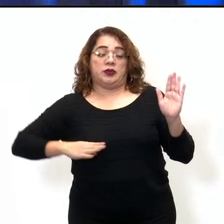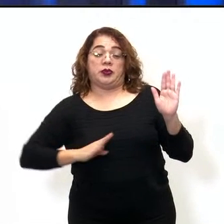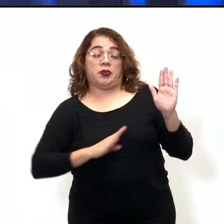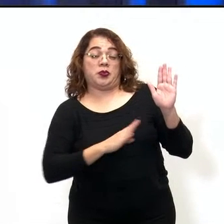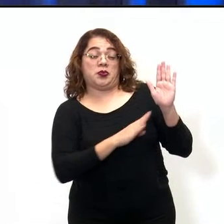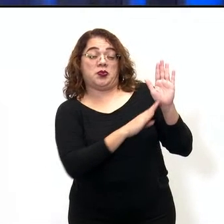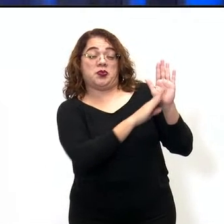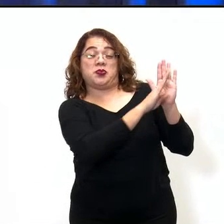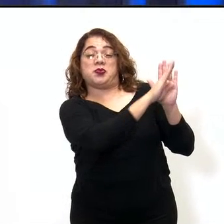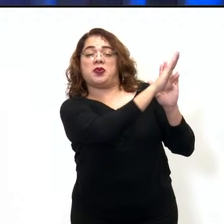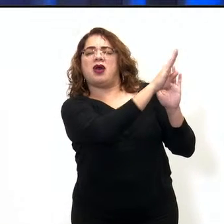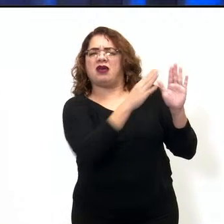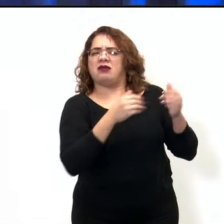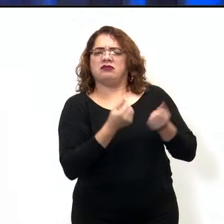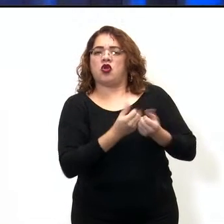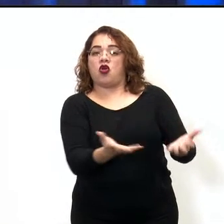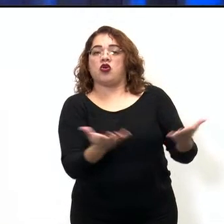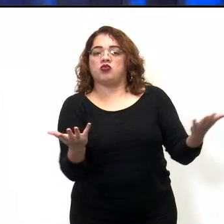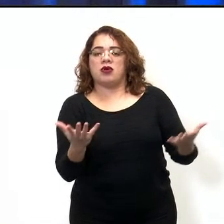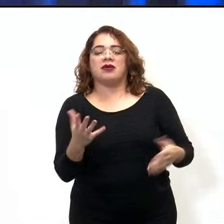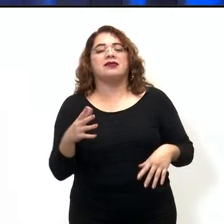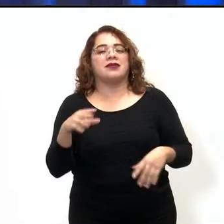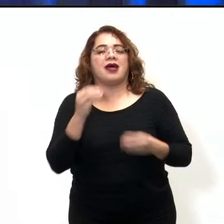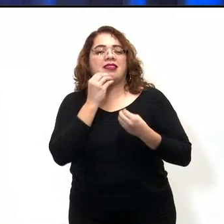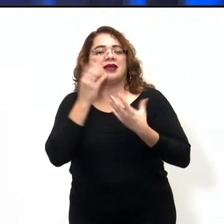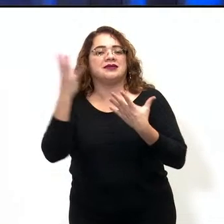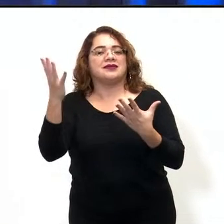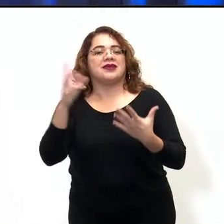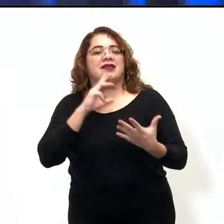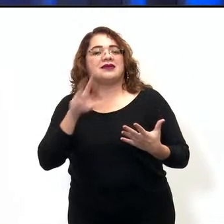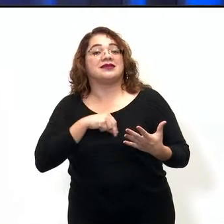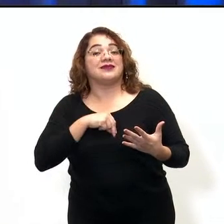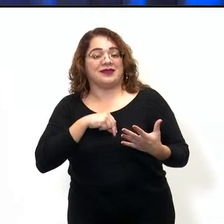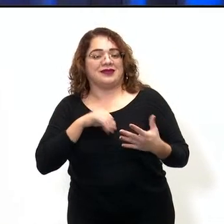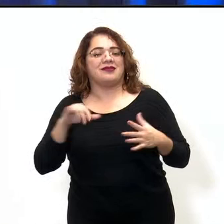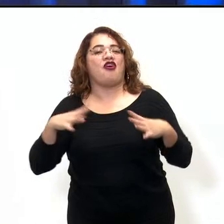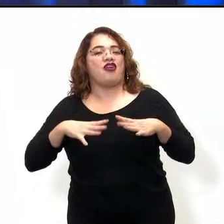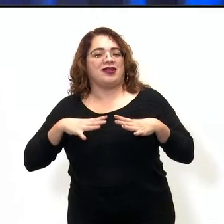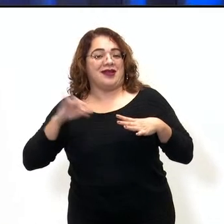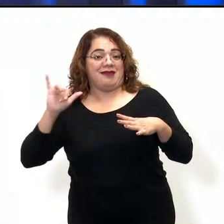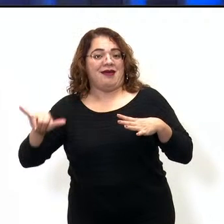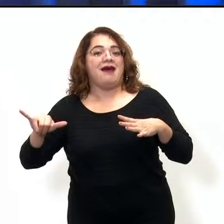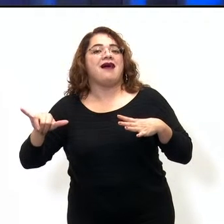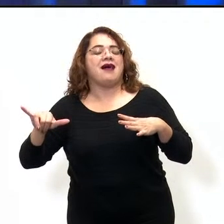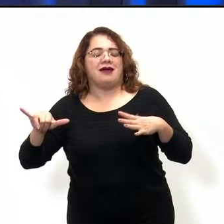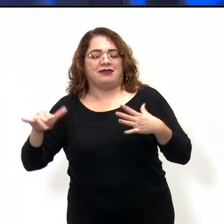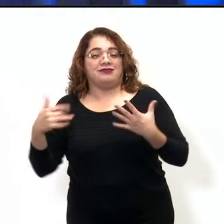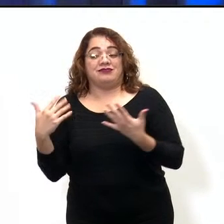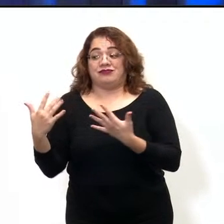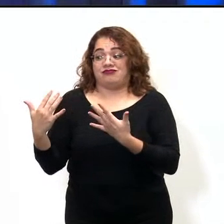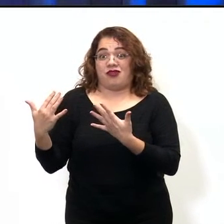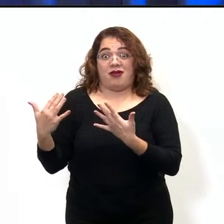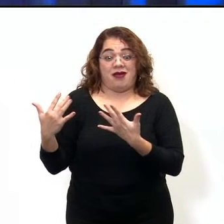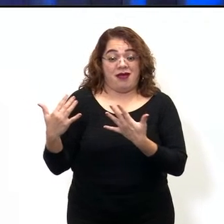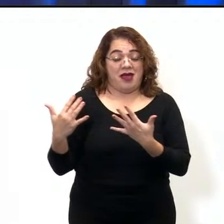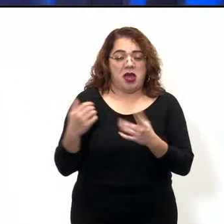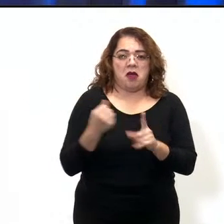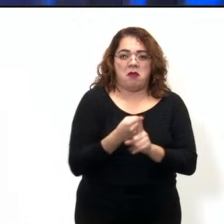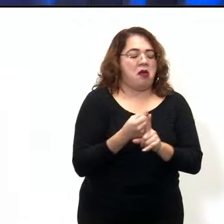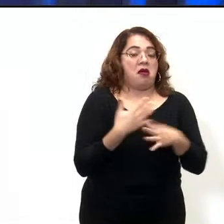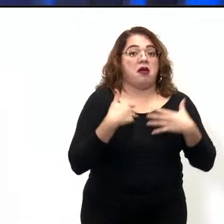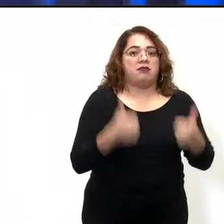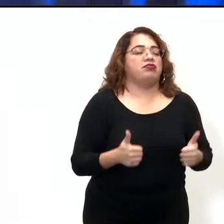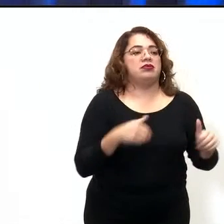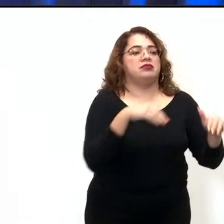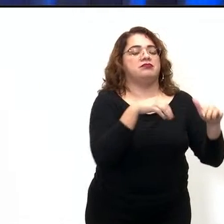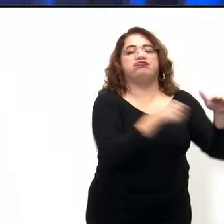Thanksgiving. And you're going to see that in the hospital trends in just a minute. But that case rate is impacting those numbers. If you go to this next slide,